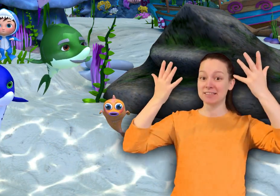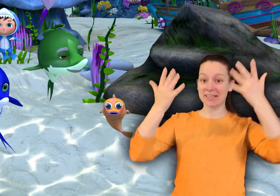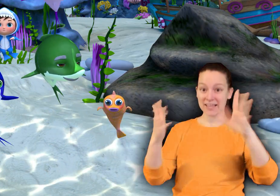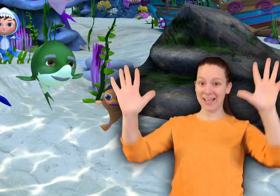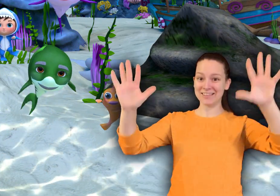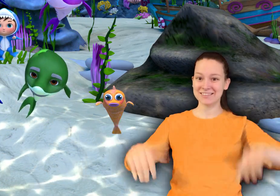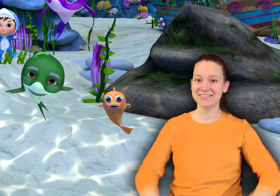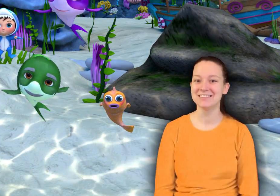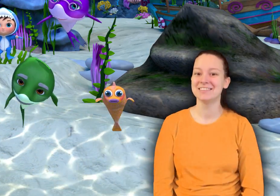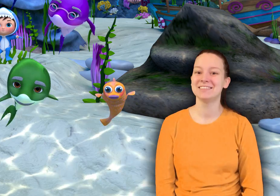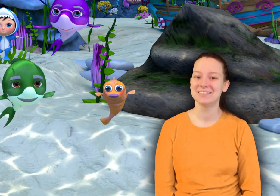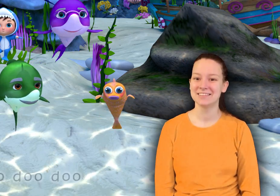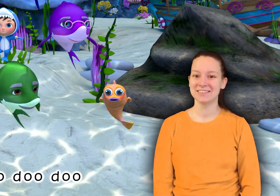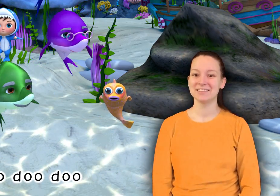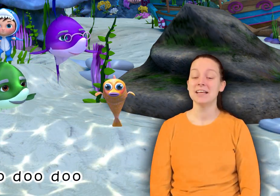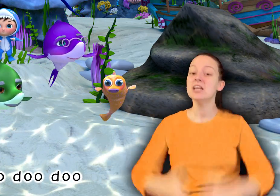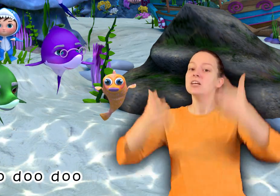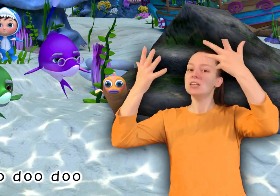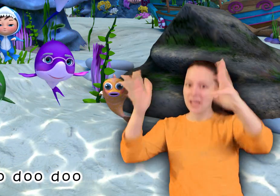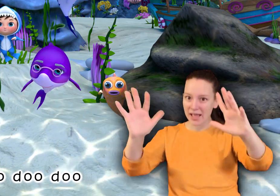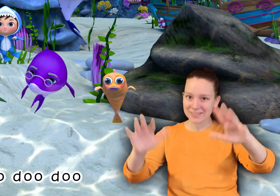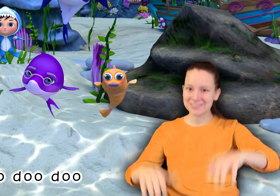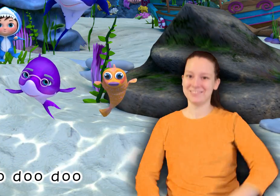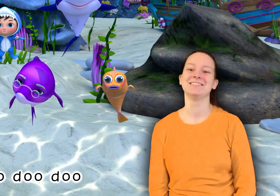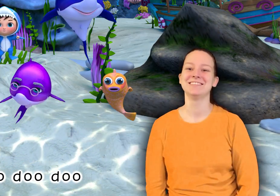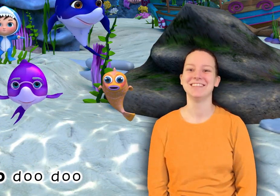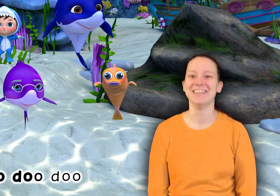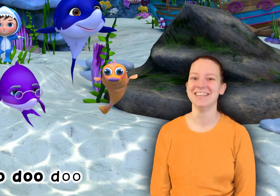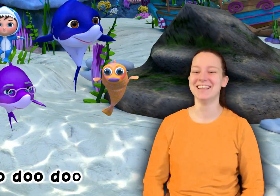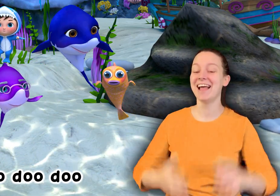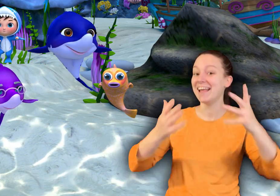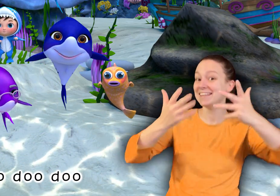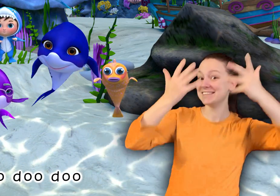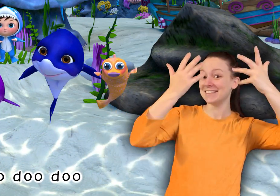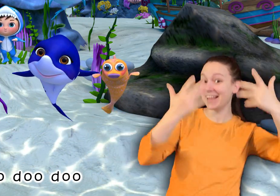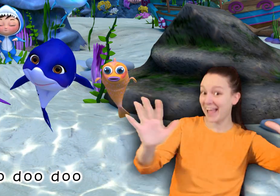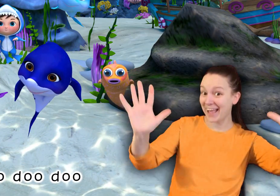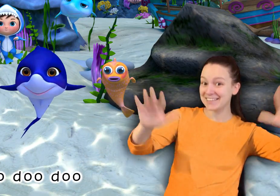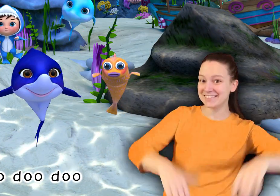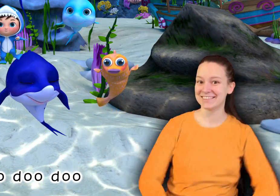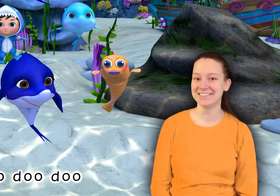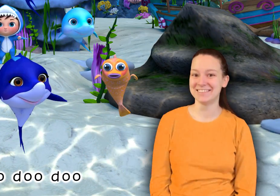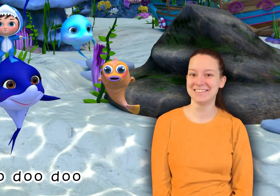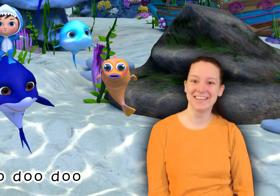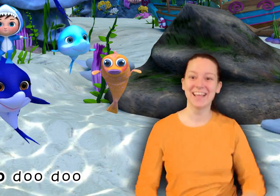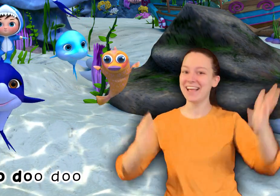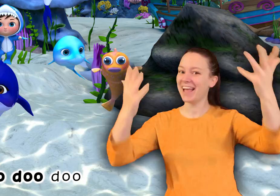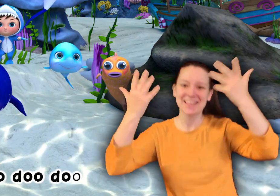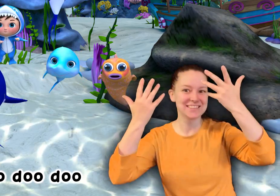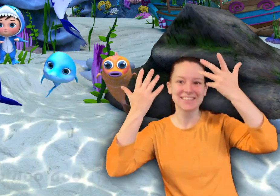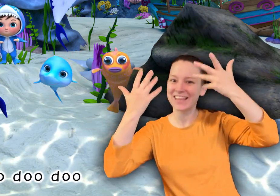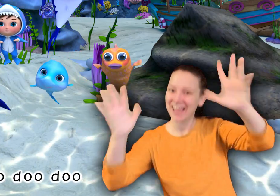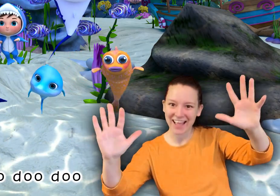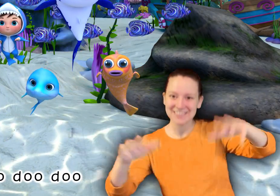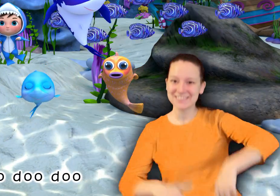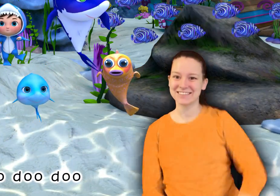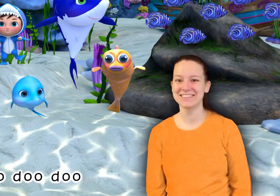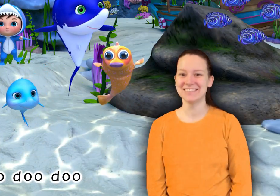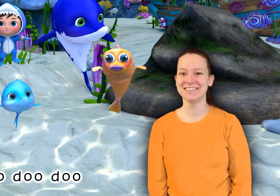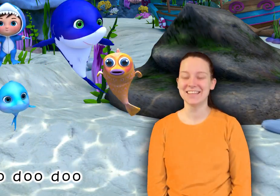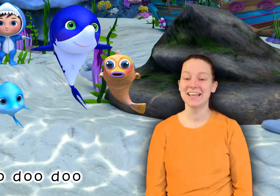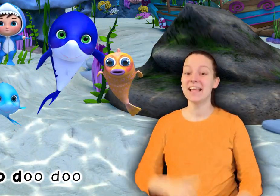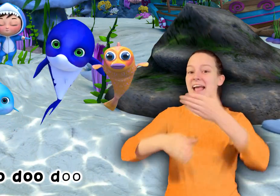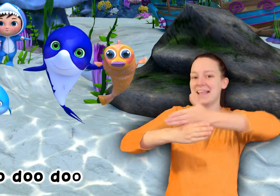do it's the end it's the end do do do do it's it's the end it's the